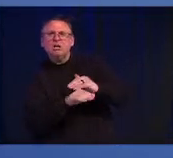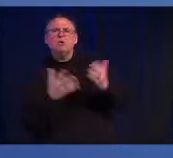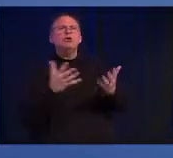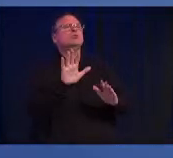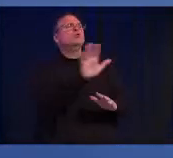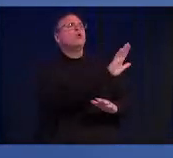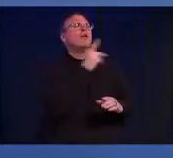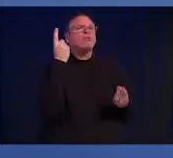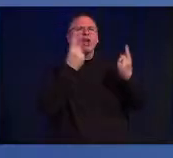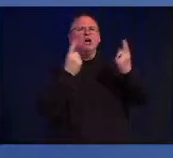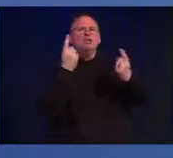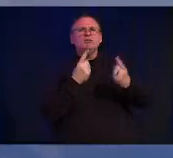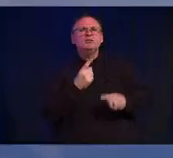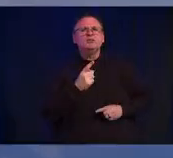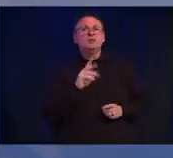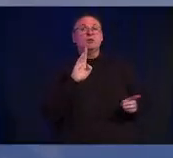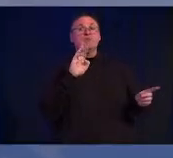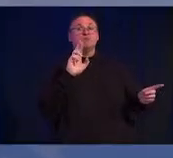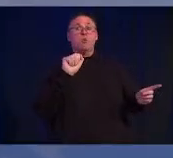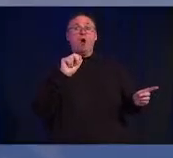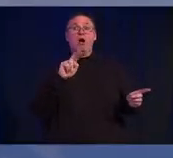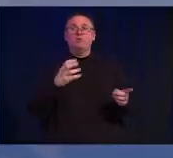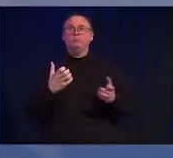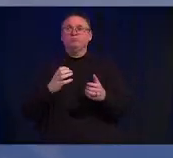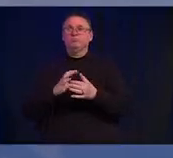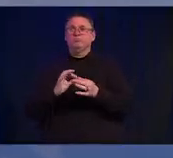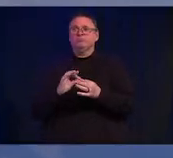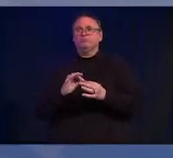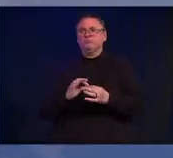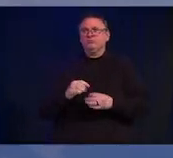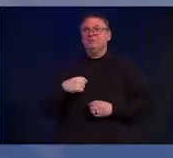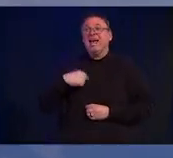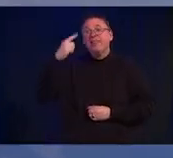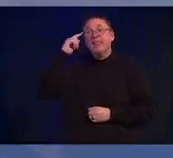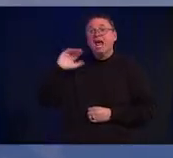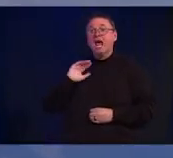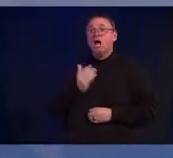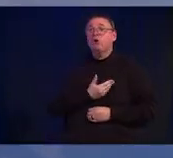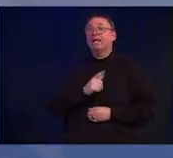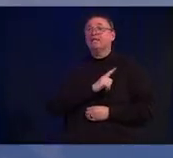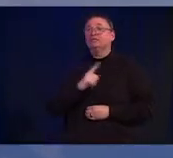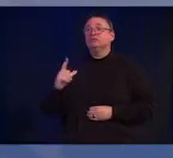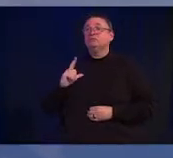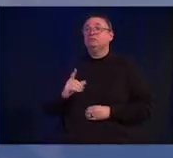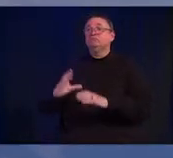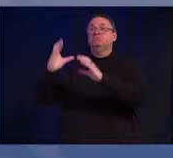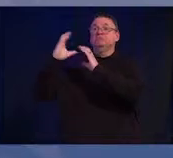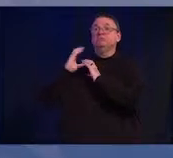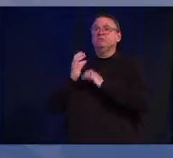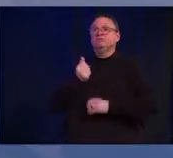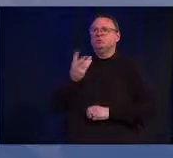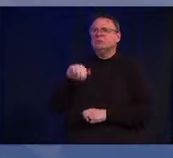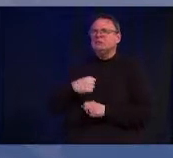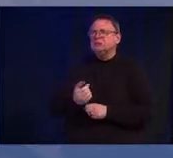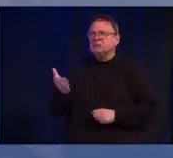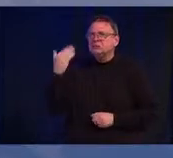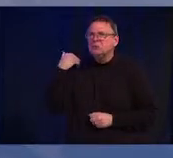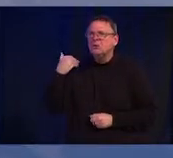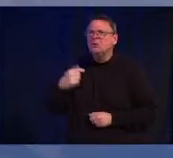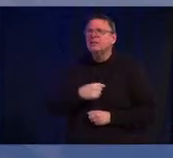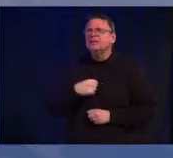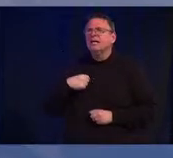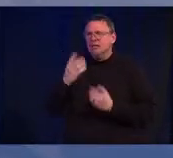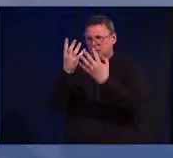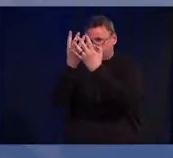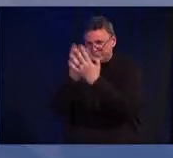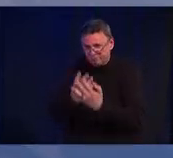Braun? So I think when our legislature took on that task a couple years ago, they vetted it with the